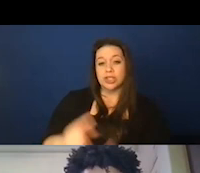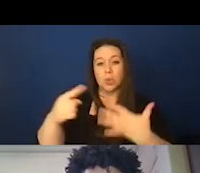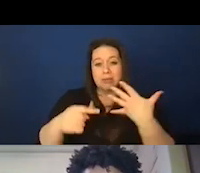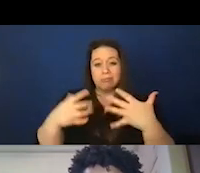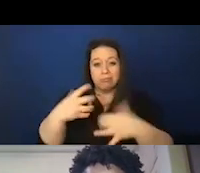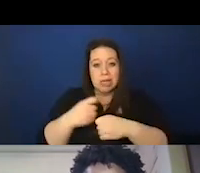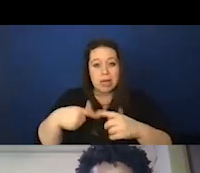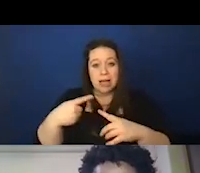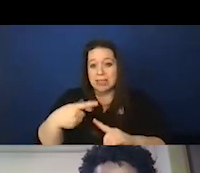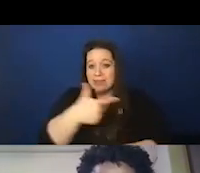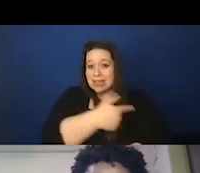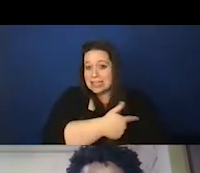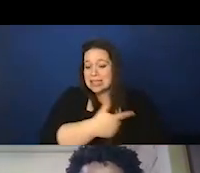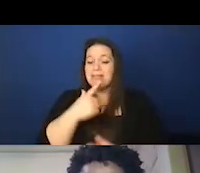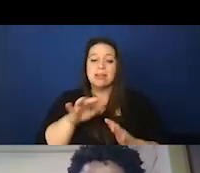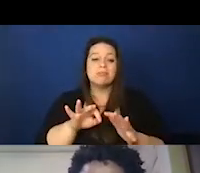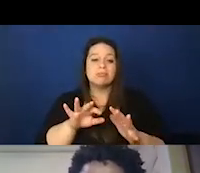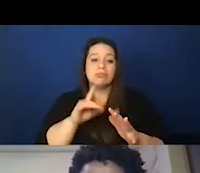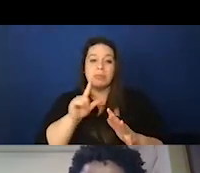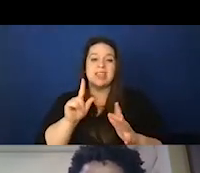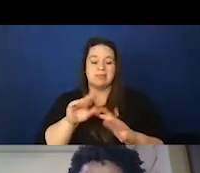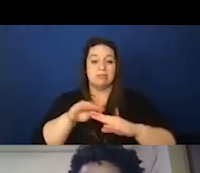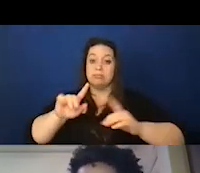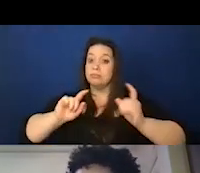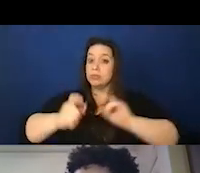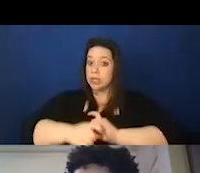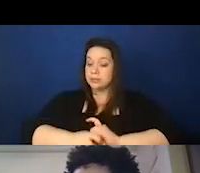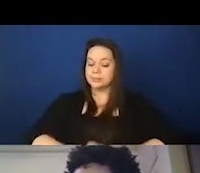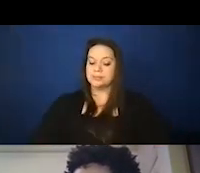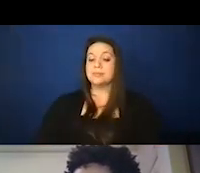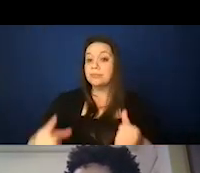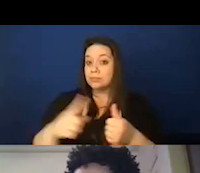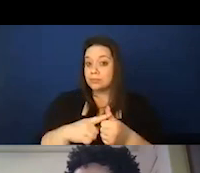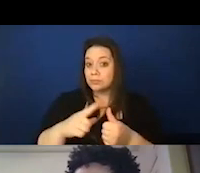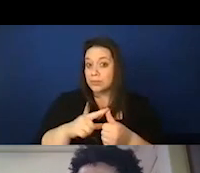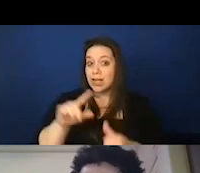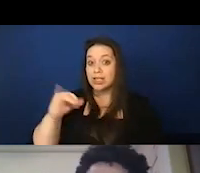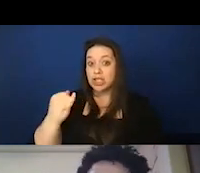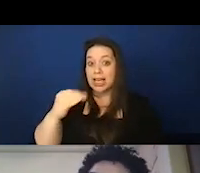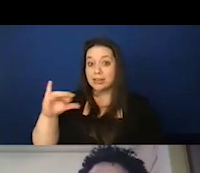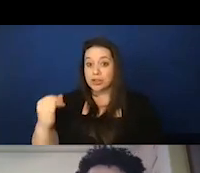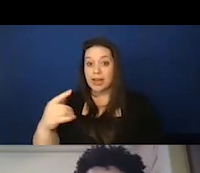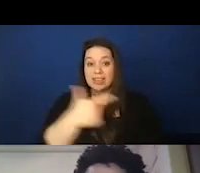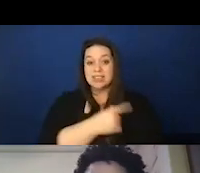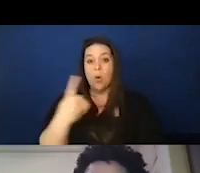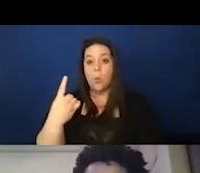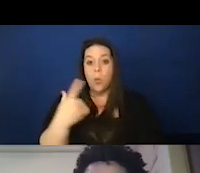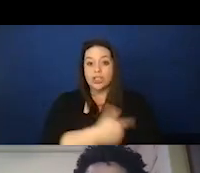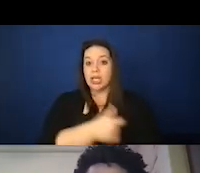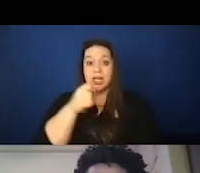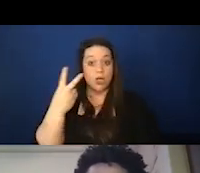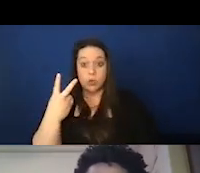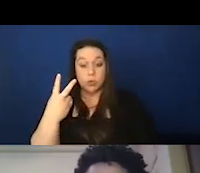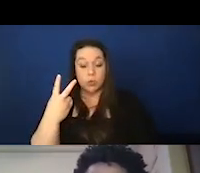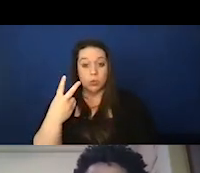this vaccine that I think is going to be a game changer. Number one, it's one shot. Number two, you can